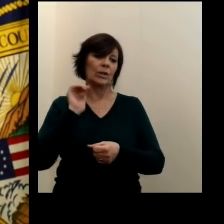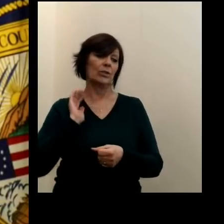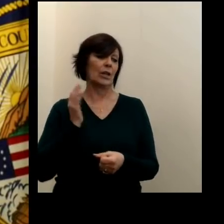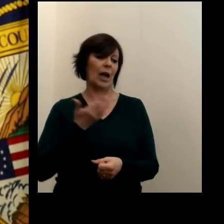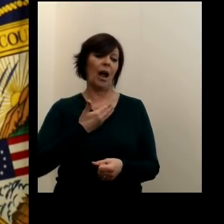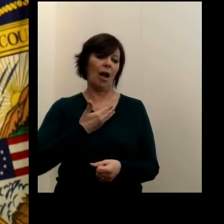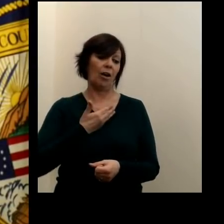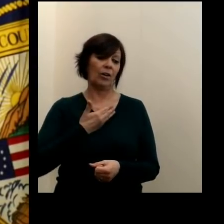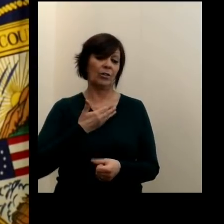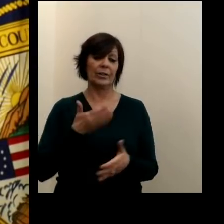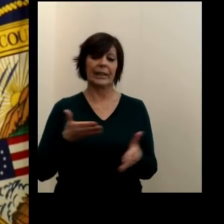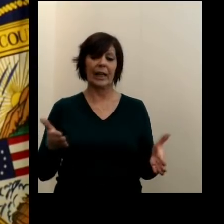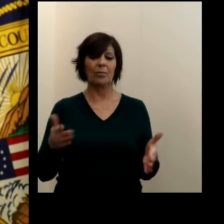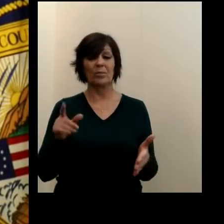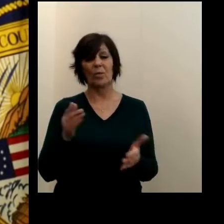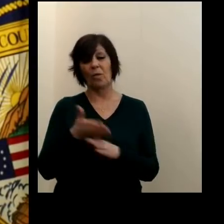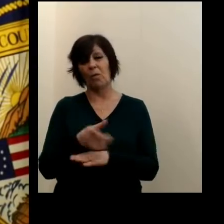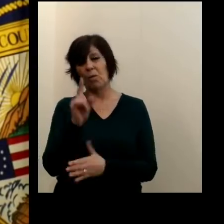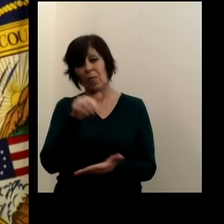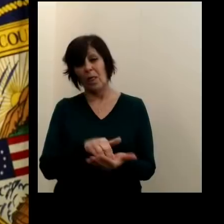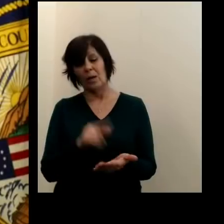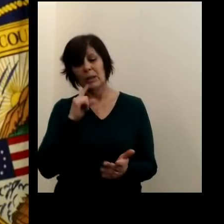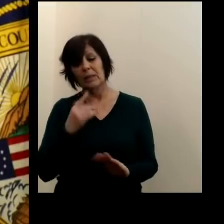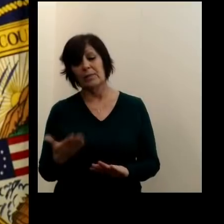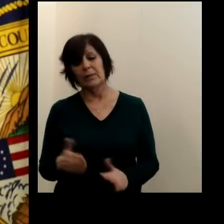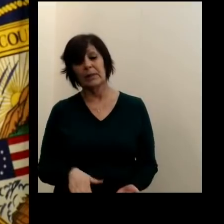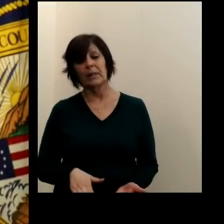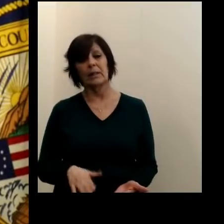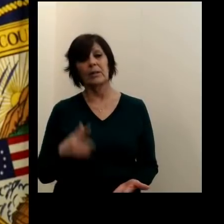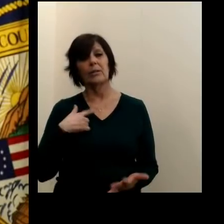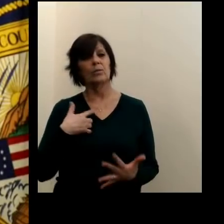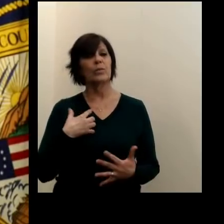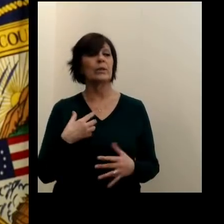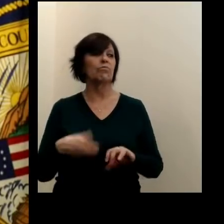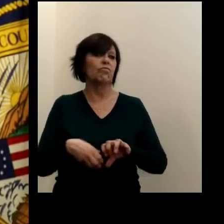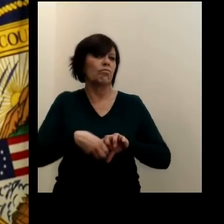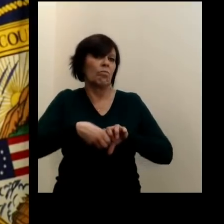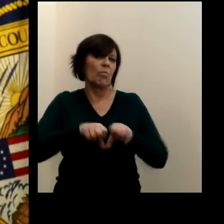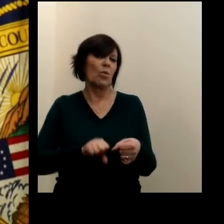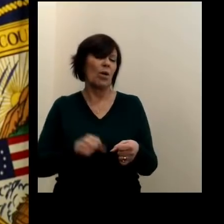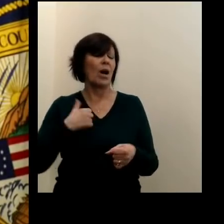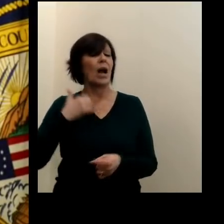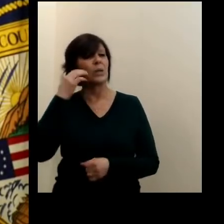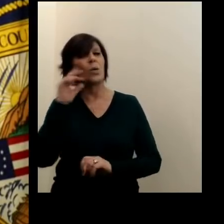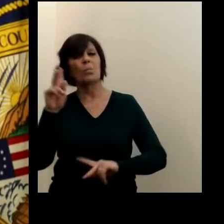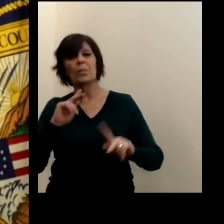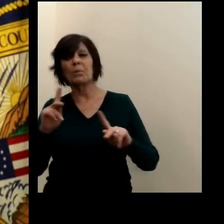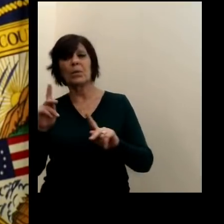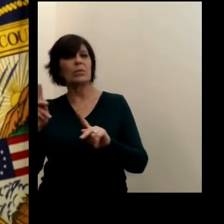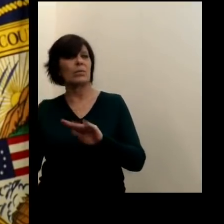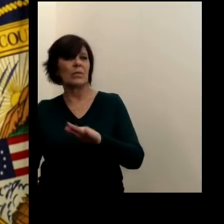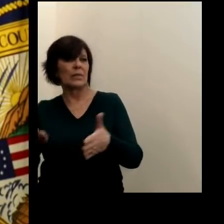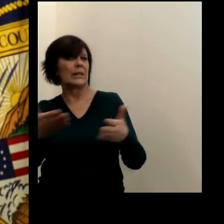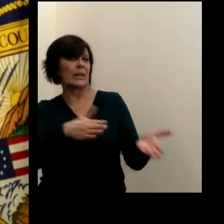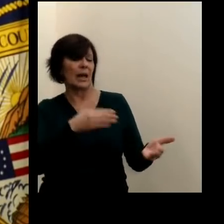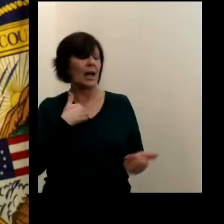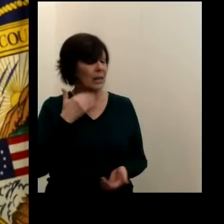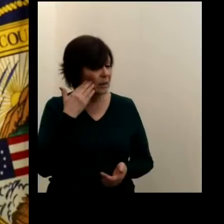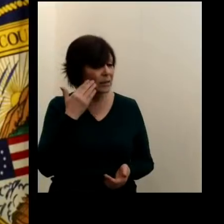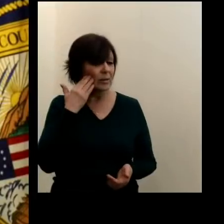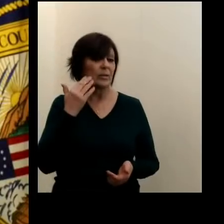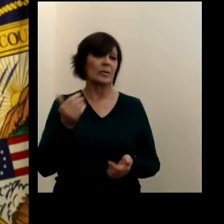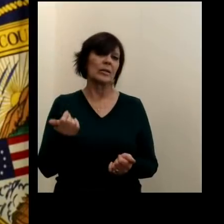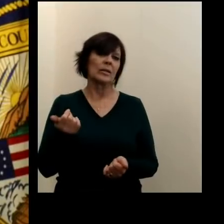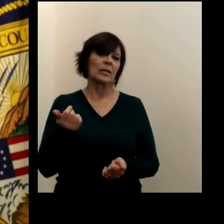County neighbors. We do mourn all of those. I know people who've lost family members. I know people who've lost friends.